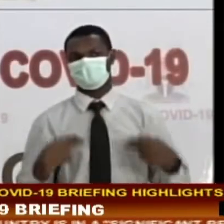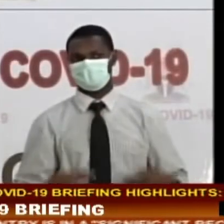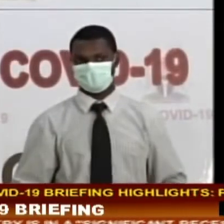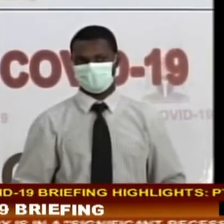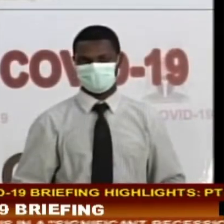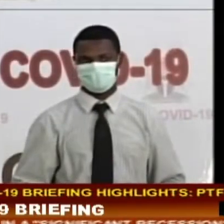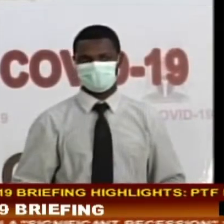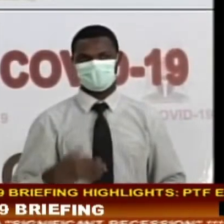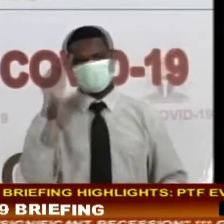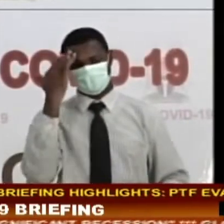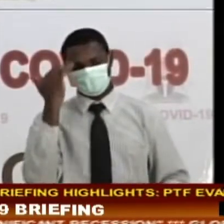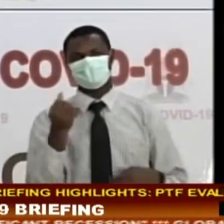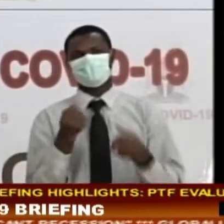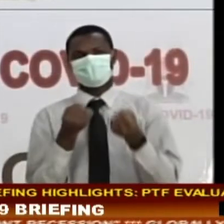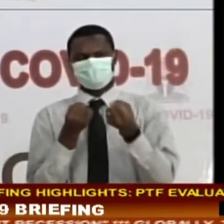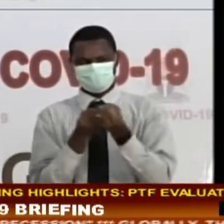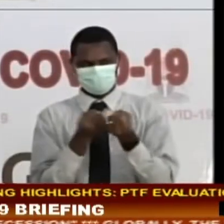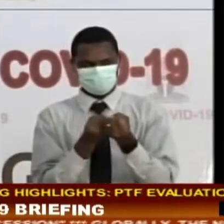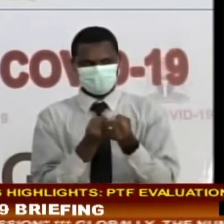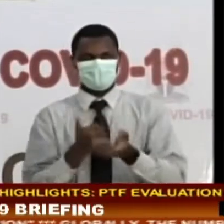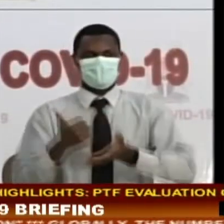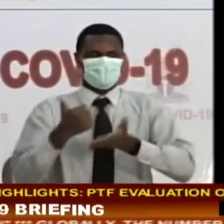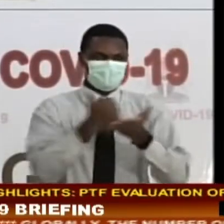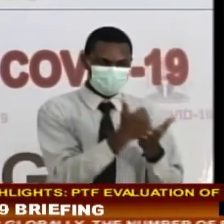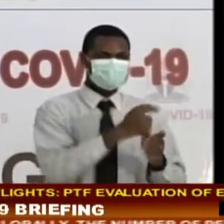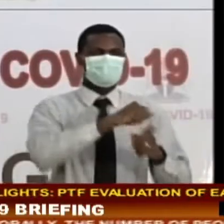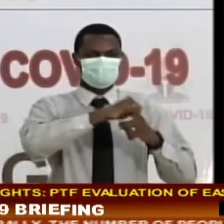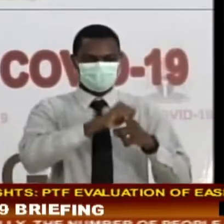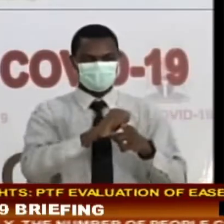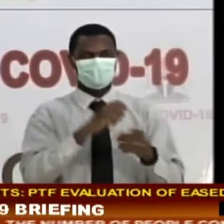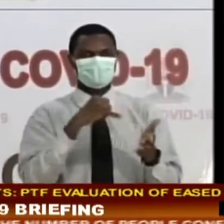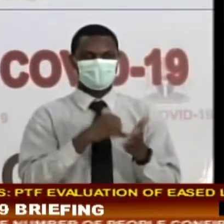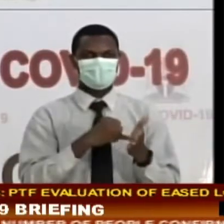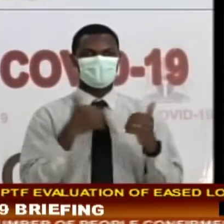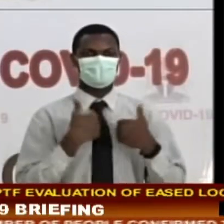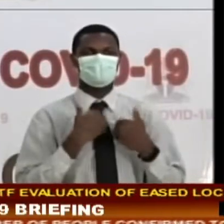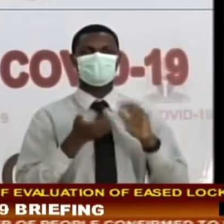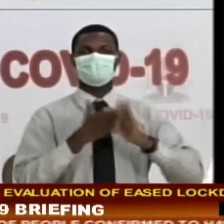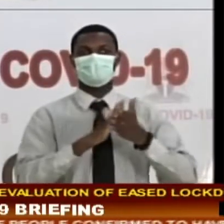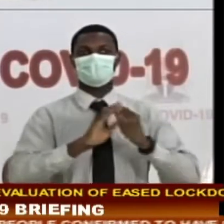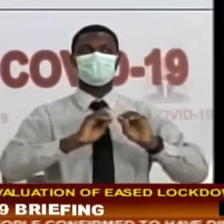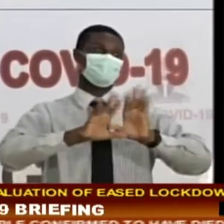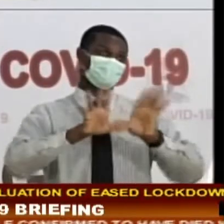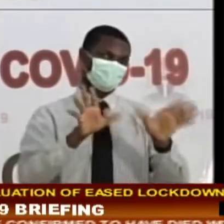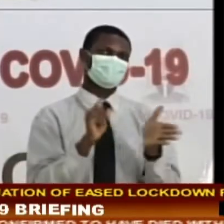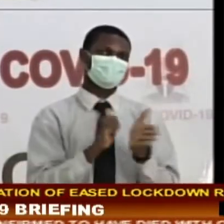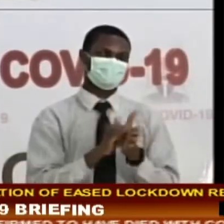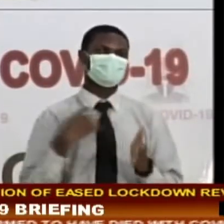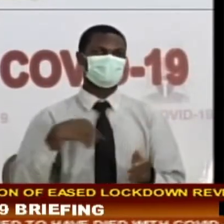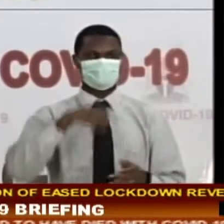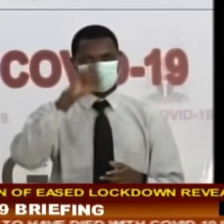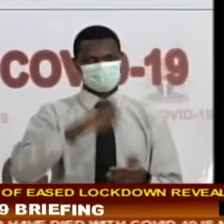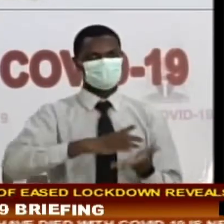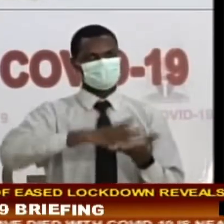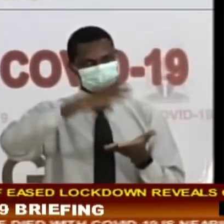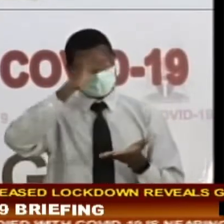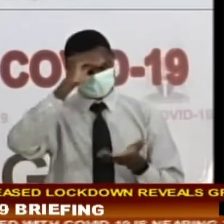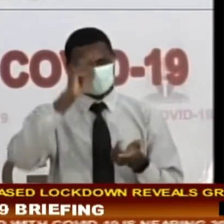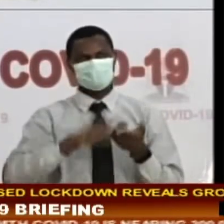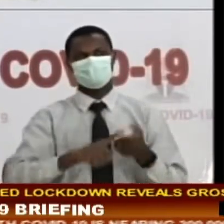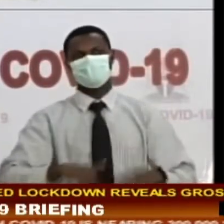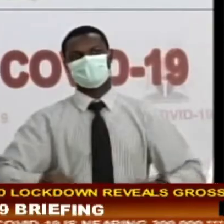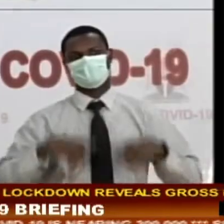sector I think it's become clear to all of us that um we will have to learn to live with this uh virus for some time